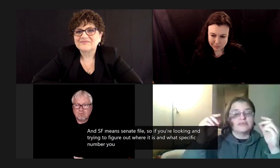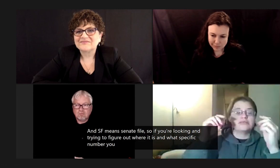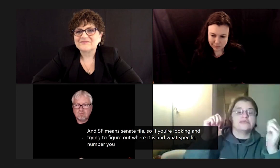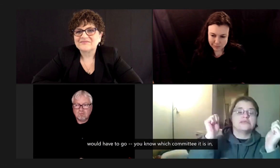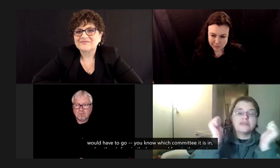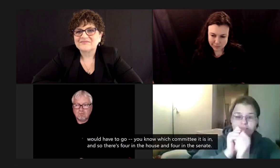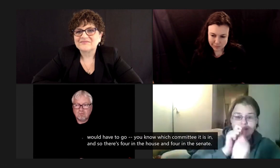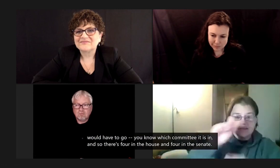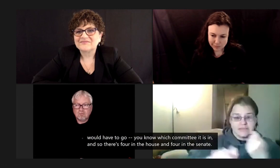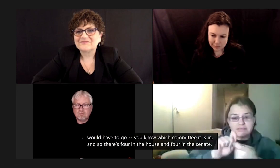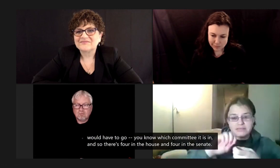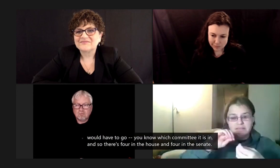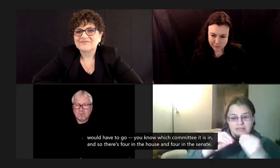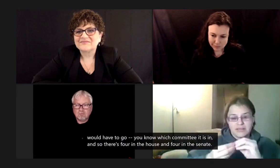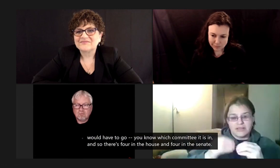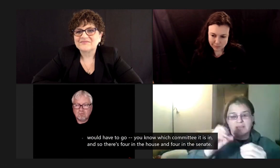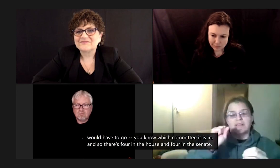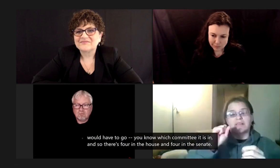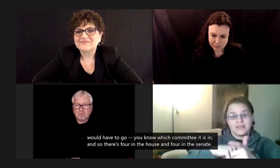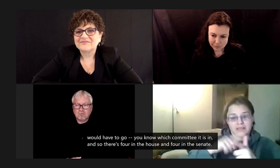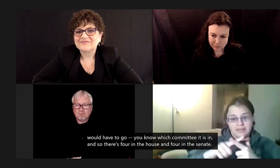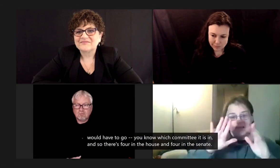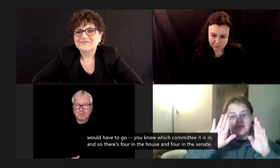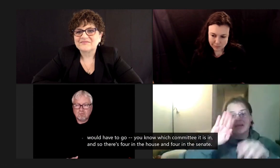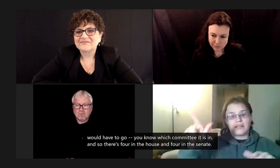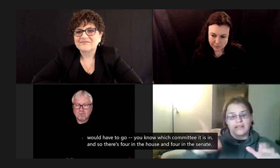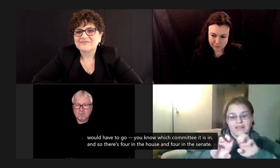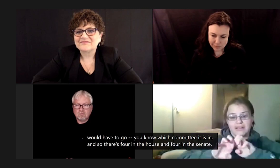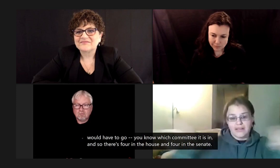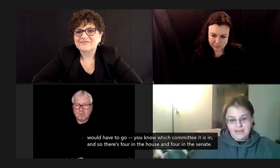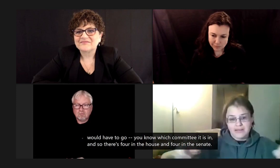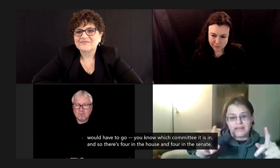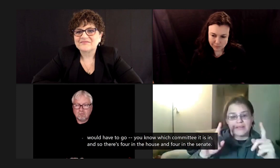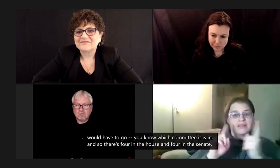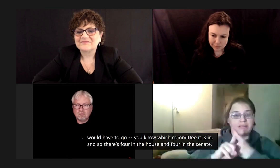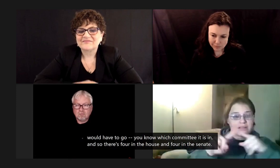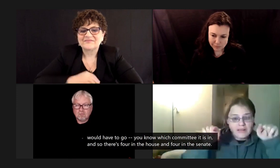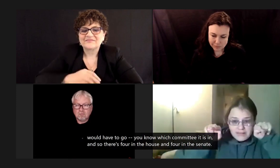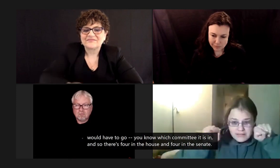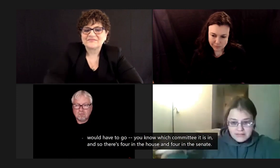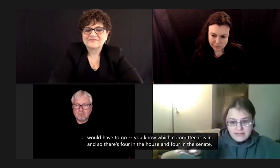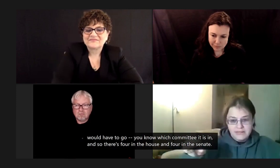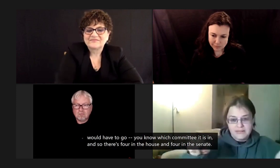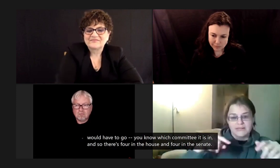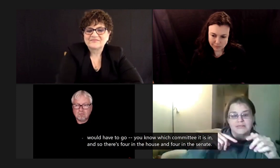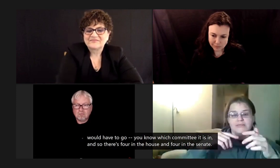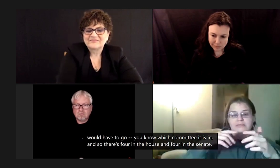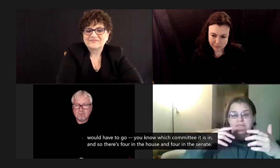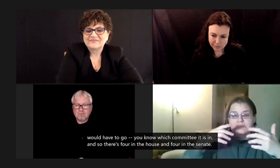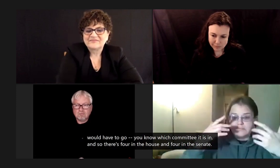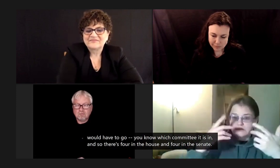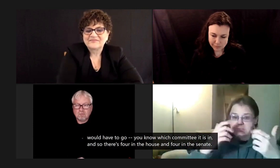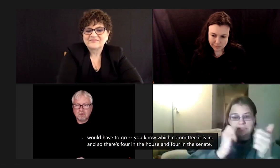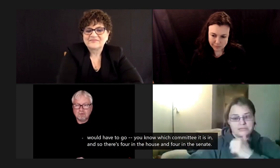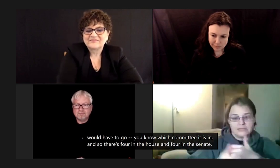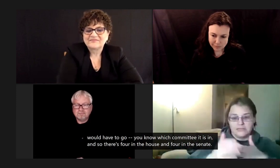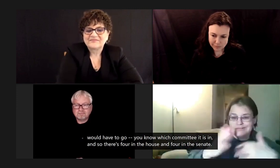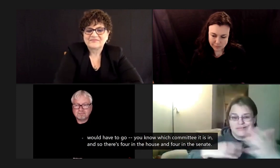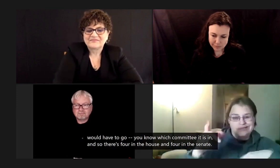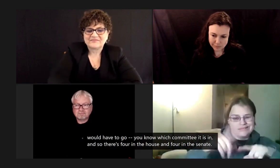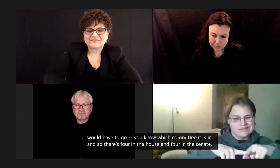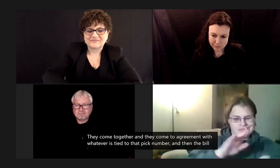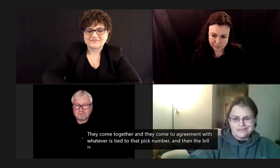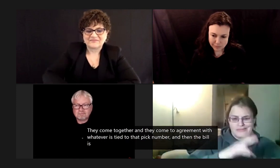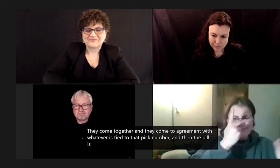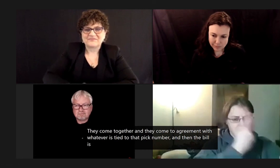together and they come to agreement with whatever is tied to that particular number. And then the bill is sent and it goes in both